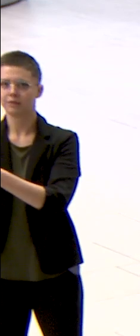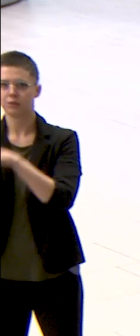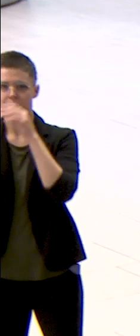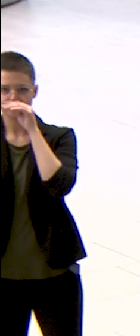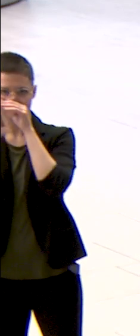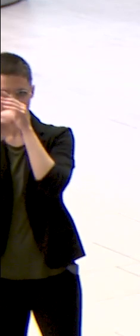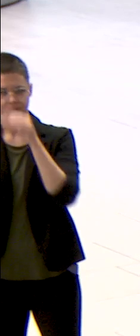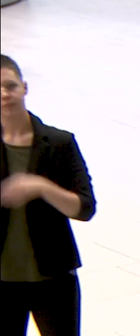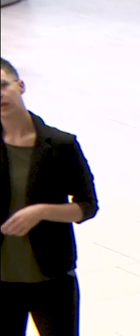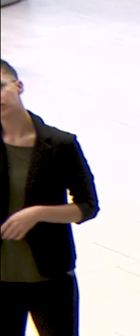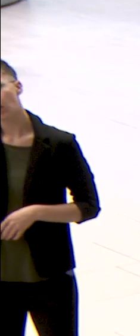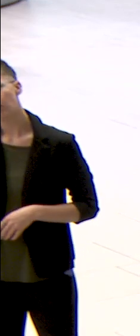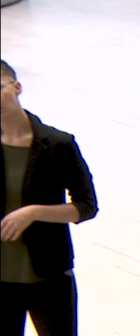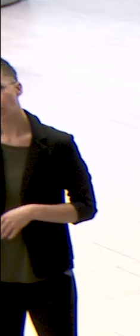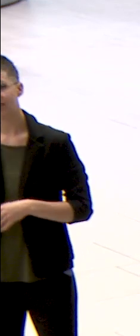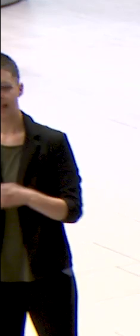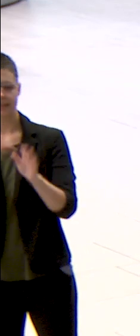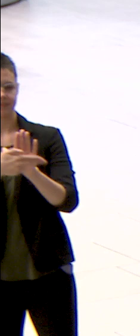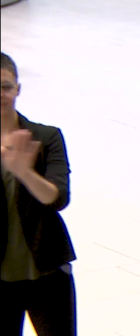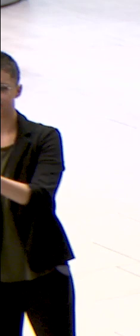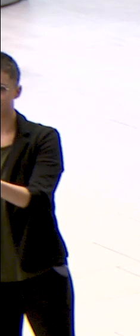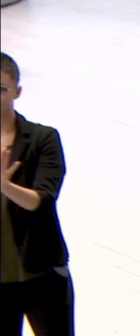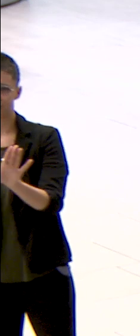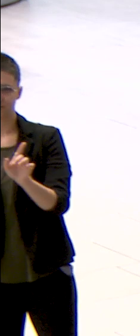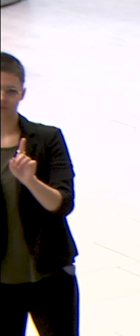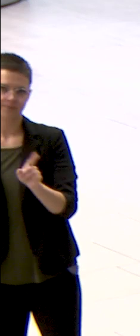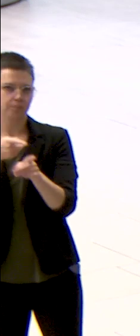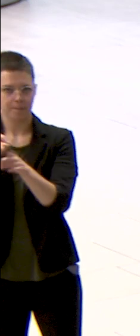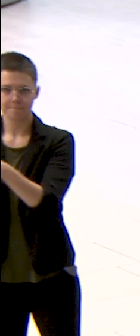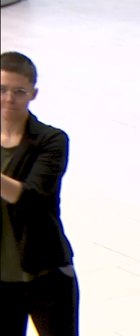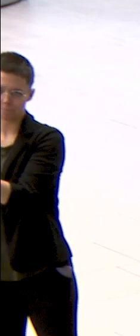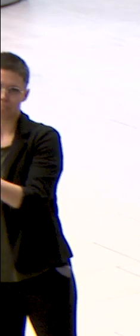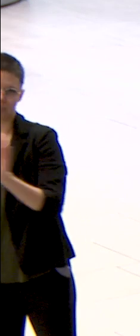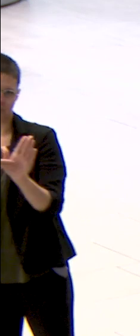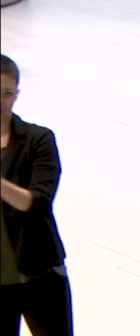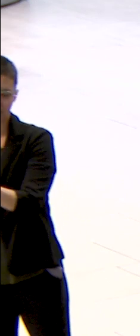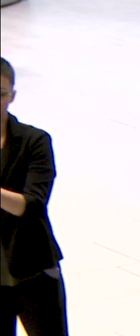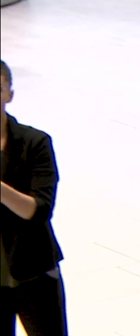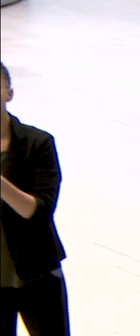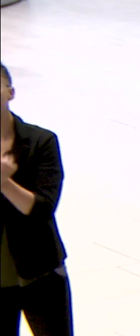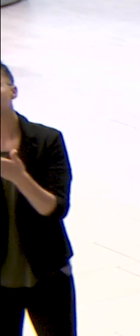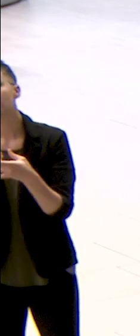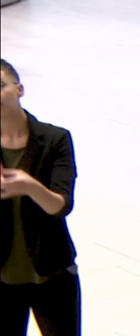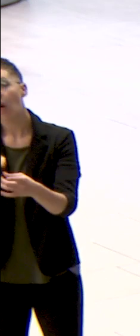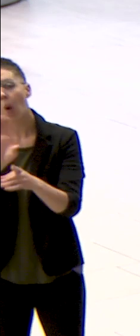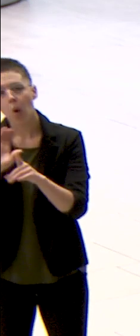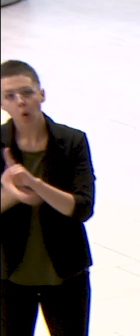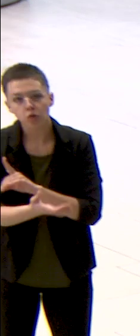are kind of the main brands. You know, they're everything about culture,